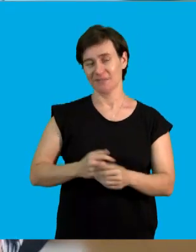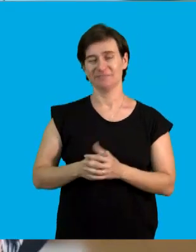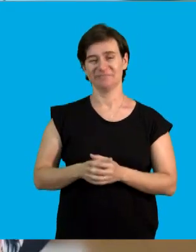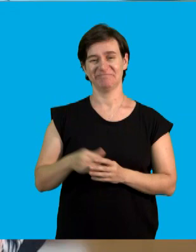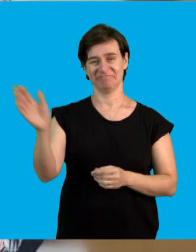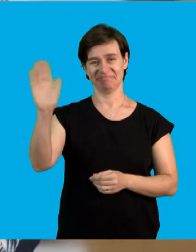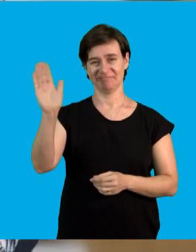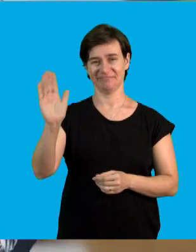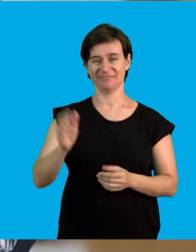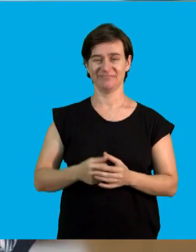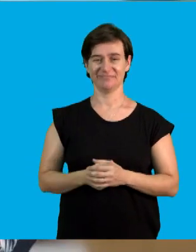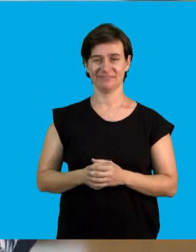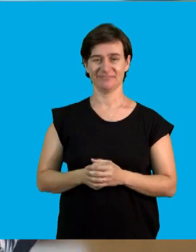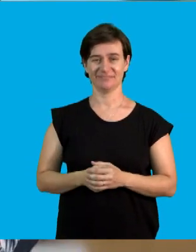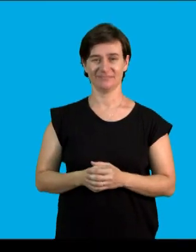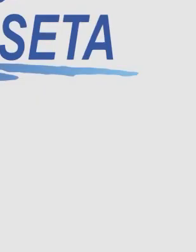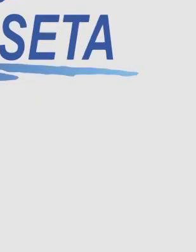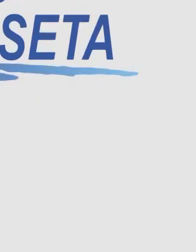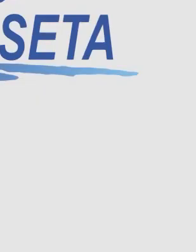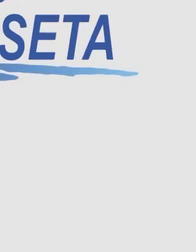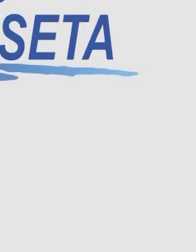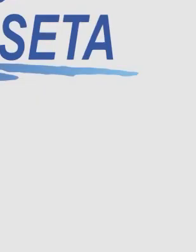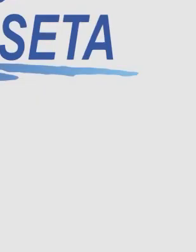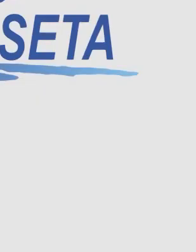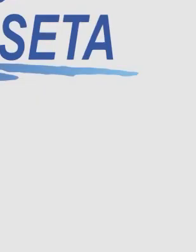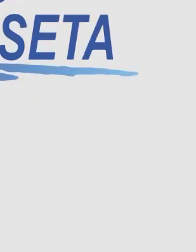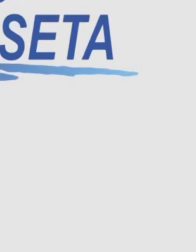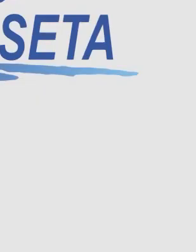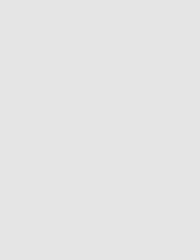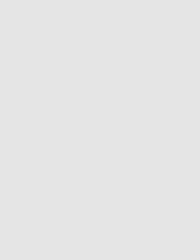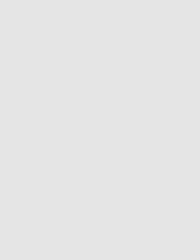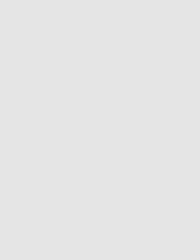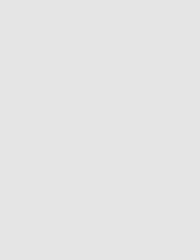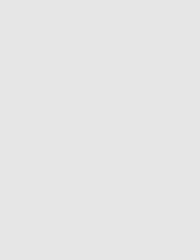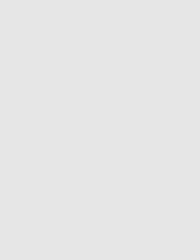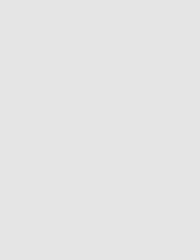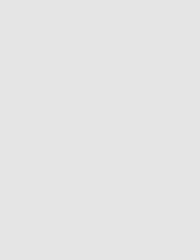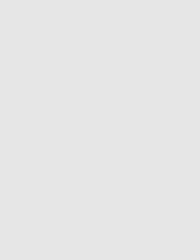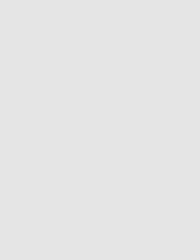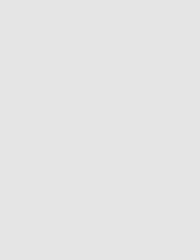well. Goodbye.